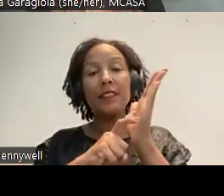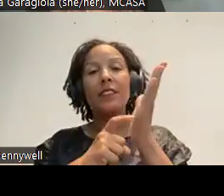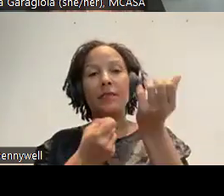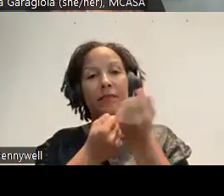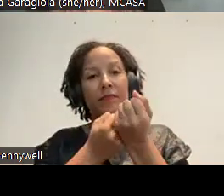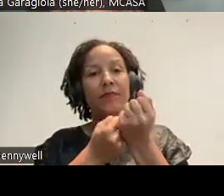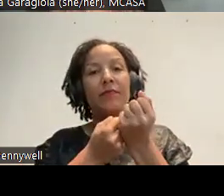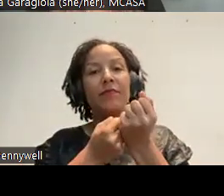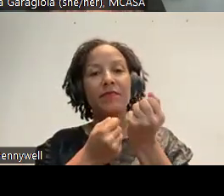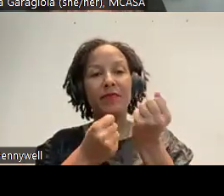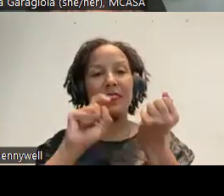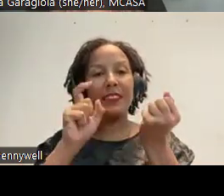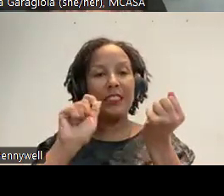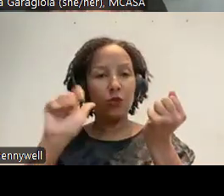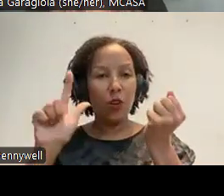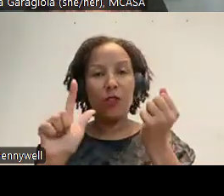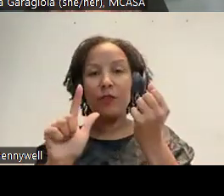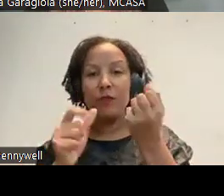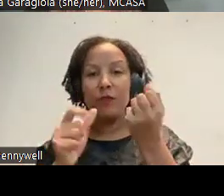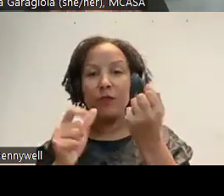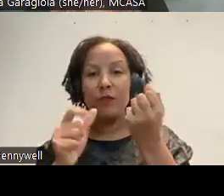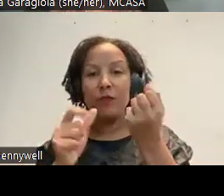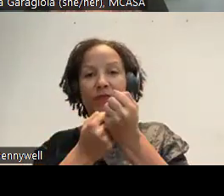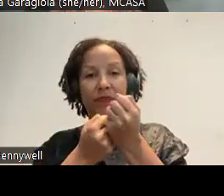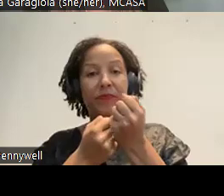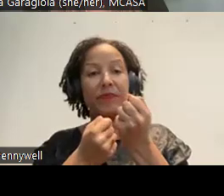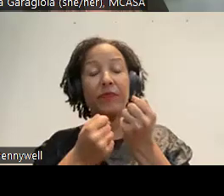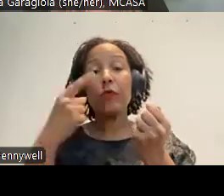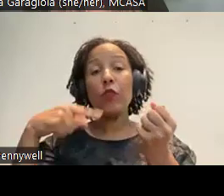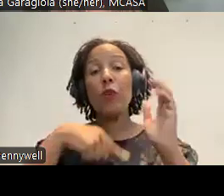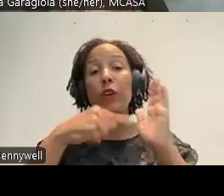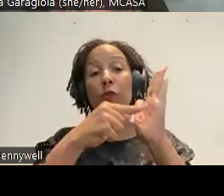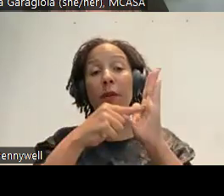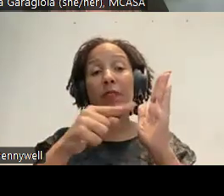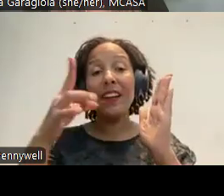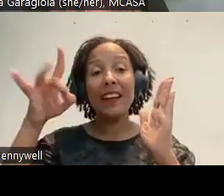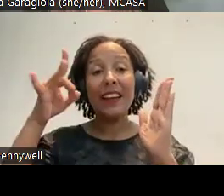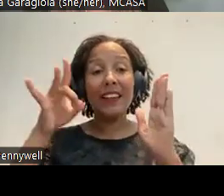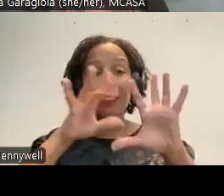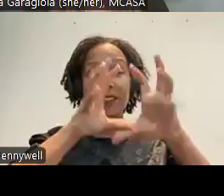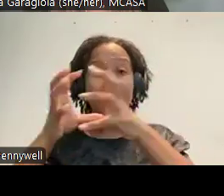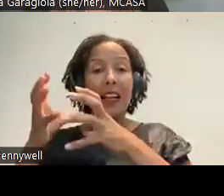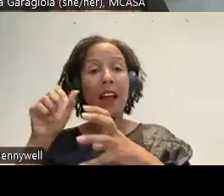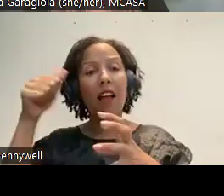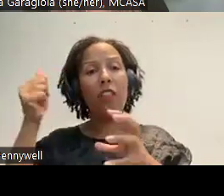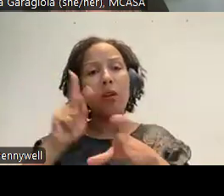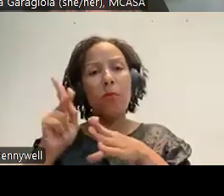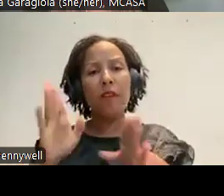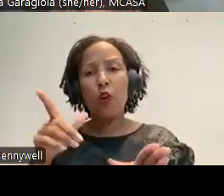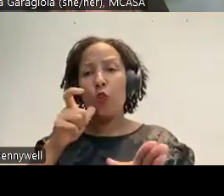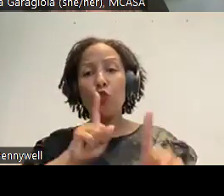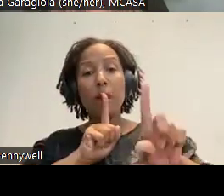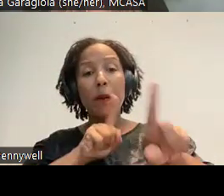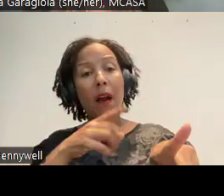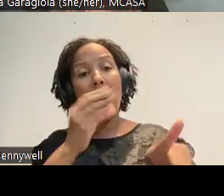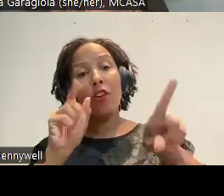represent Maryland's 17 rape crisis centers and many other professionals throughout the state who work to respond to and